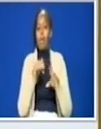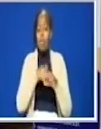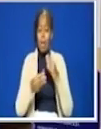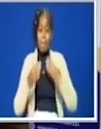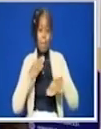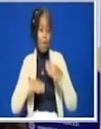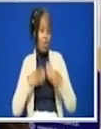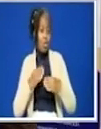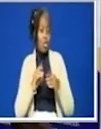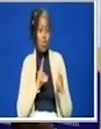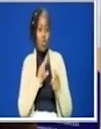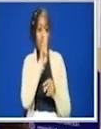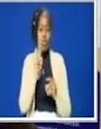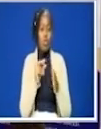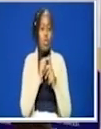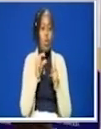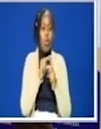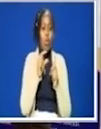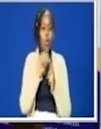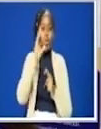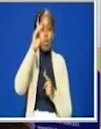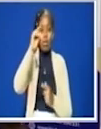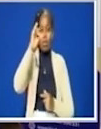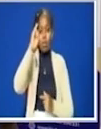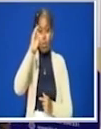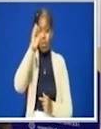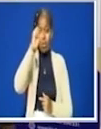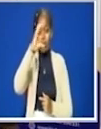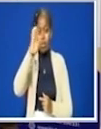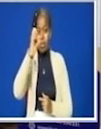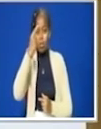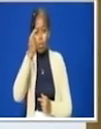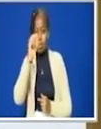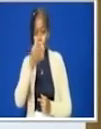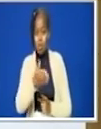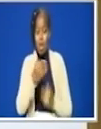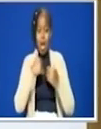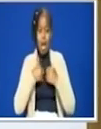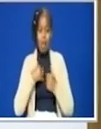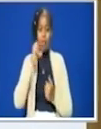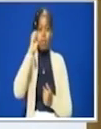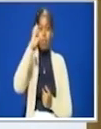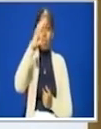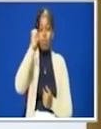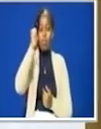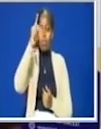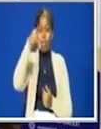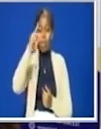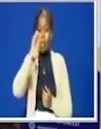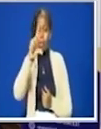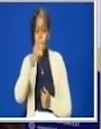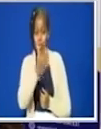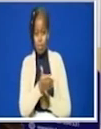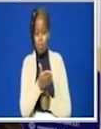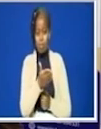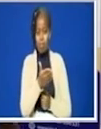umeniita layman lakini ni sawa tu mwalimu. And then with me, I came with a scalpel yes. blade. So this is the scalpel blade. You can see